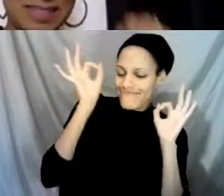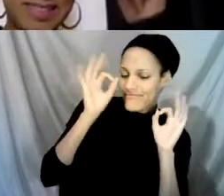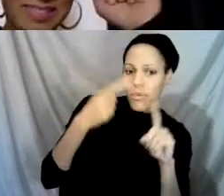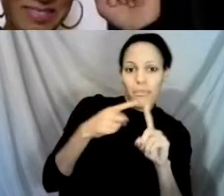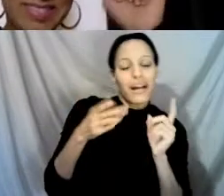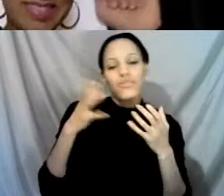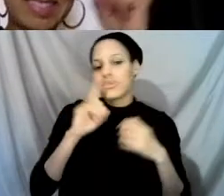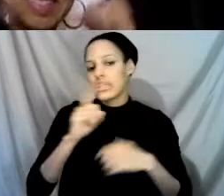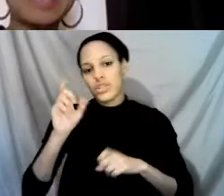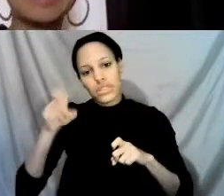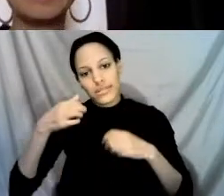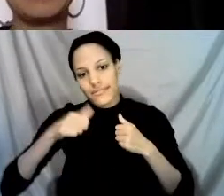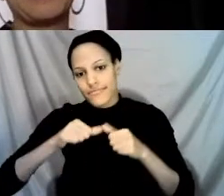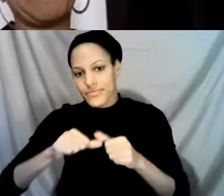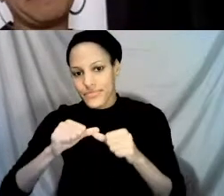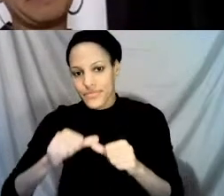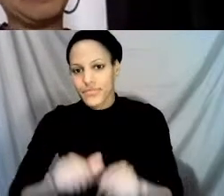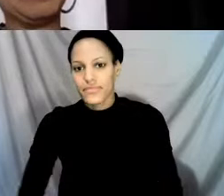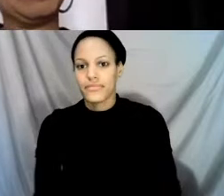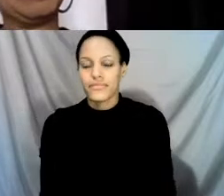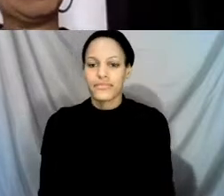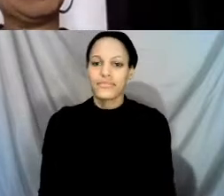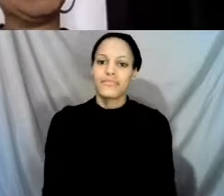Yes. Dr. B?